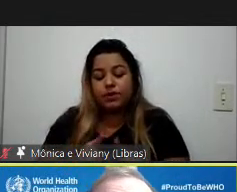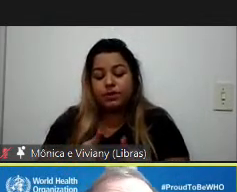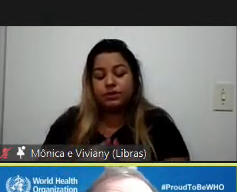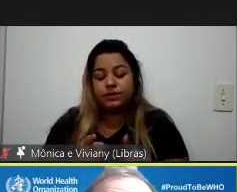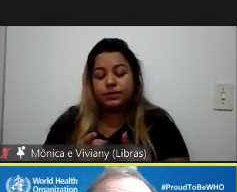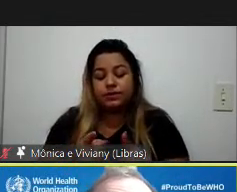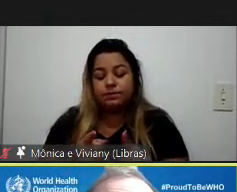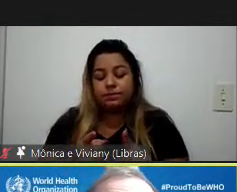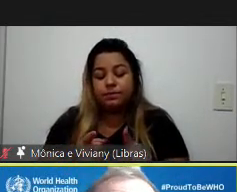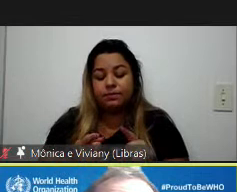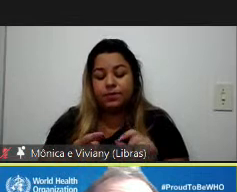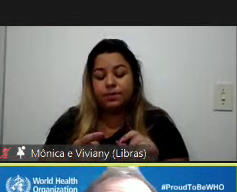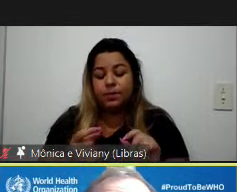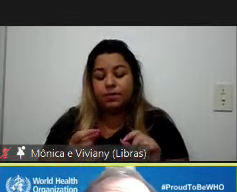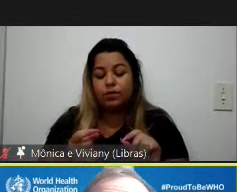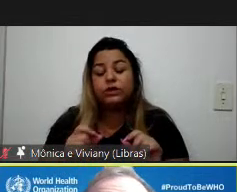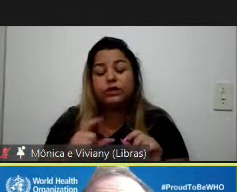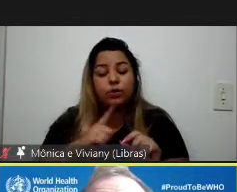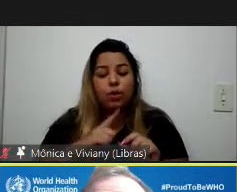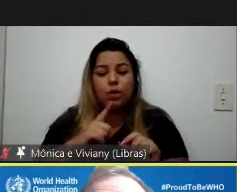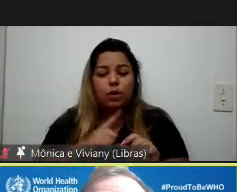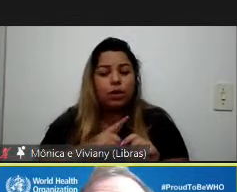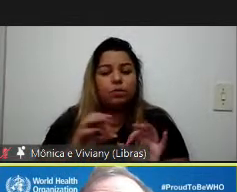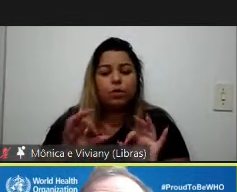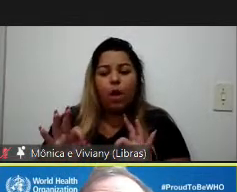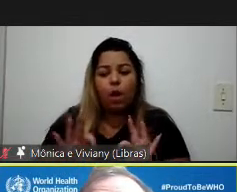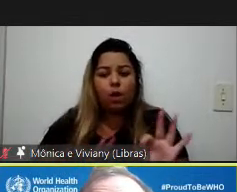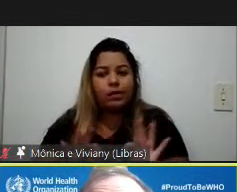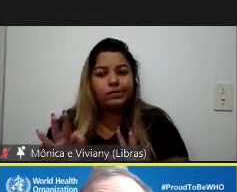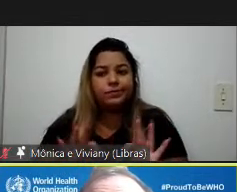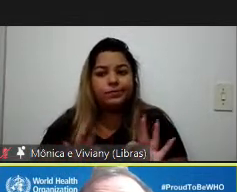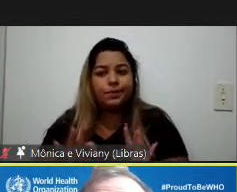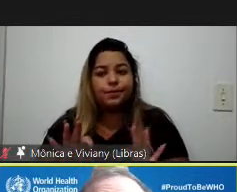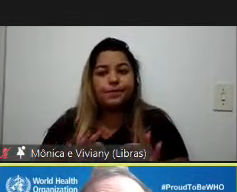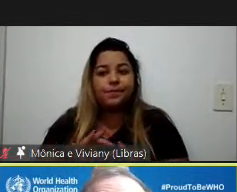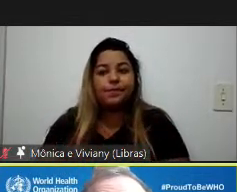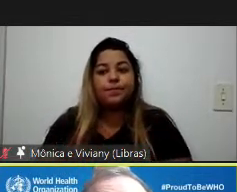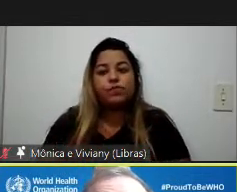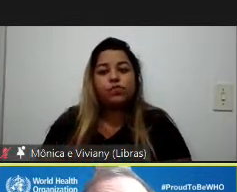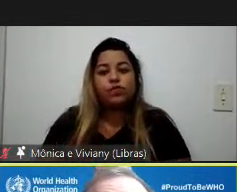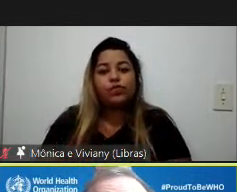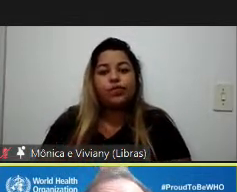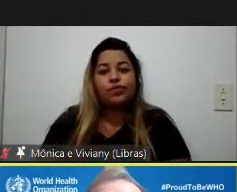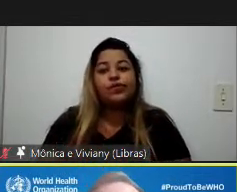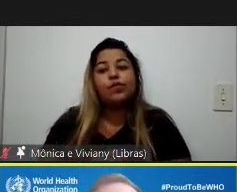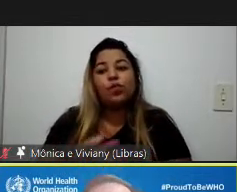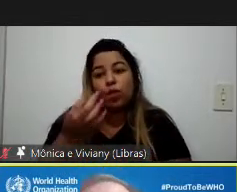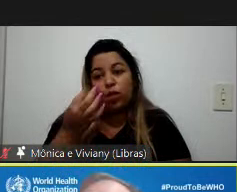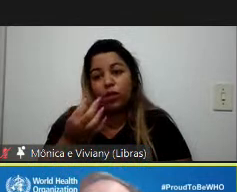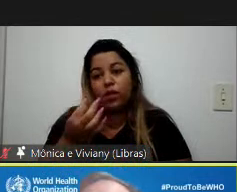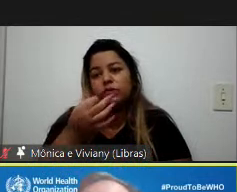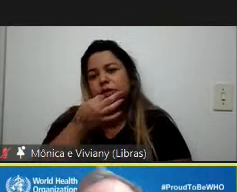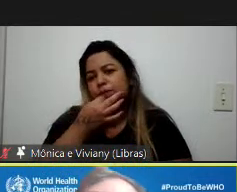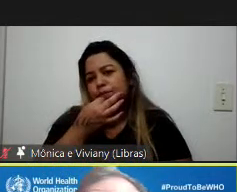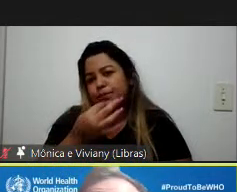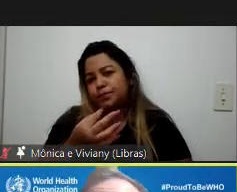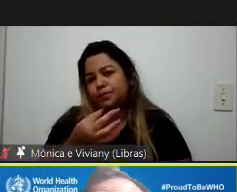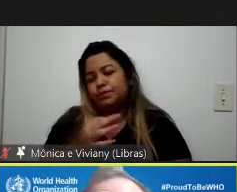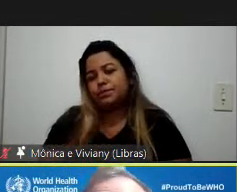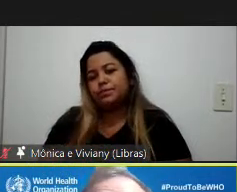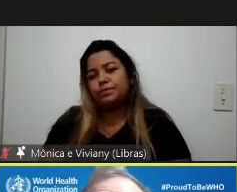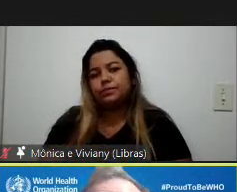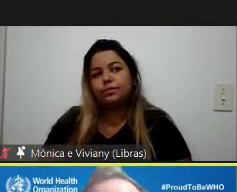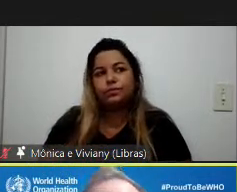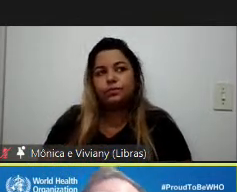somehow reorganized the over 60 recommendations of the Second International Conference of Nutrition, and in particular